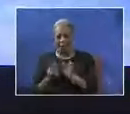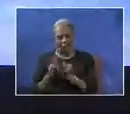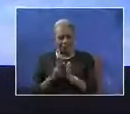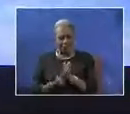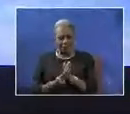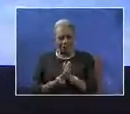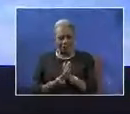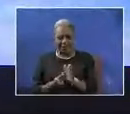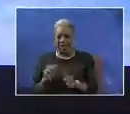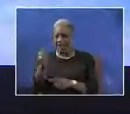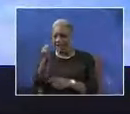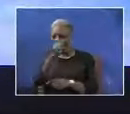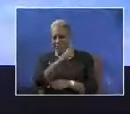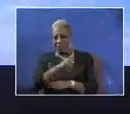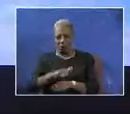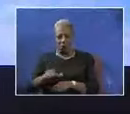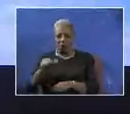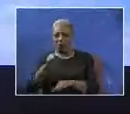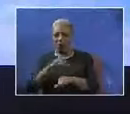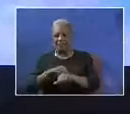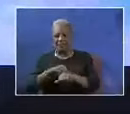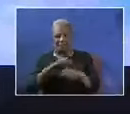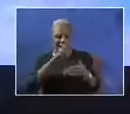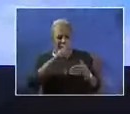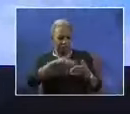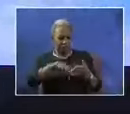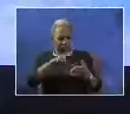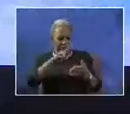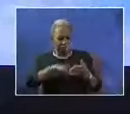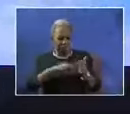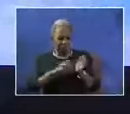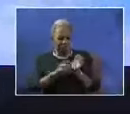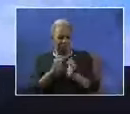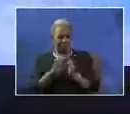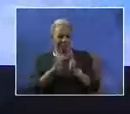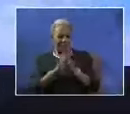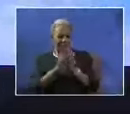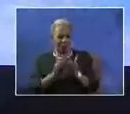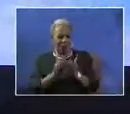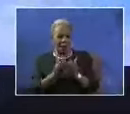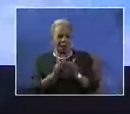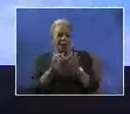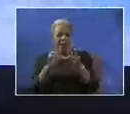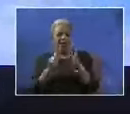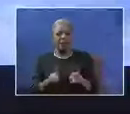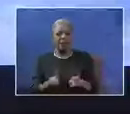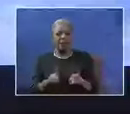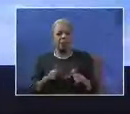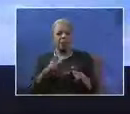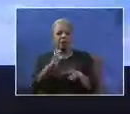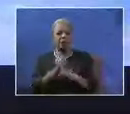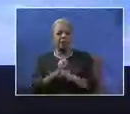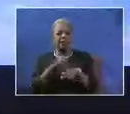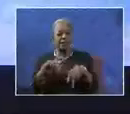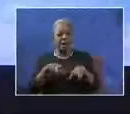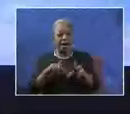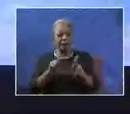will read in the Bible where someone gets to choose their punishment. Please remember